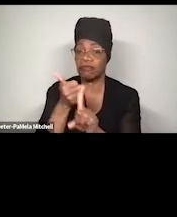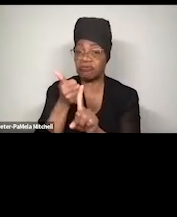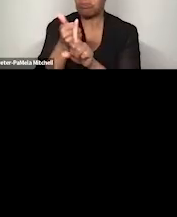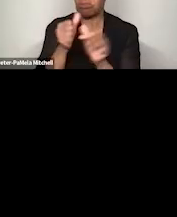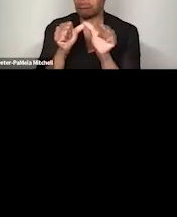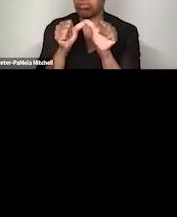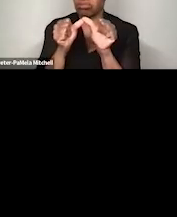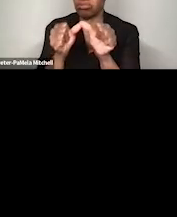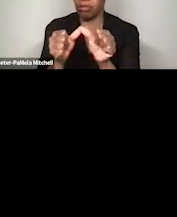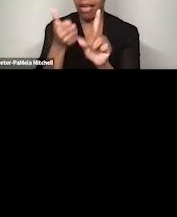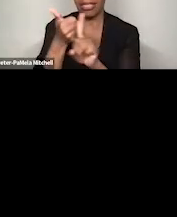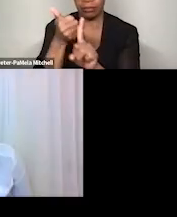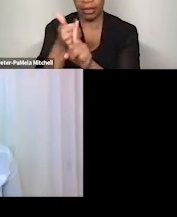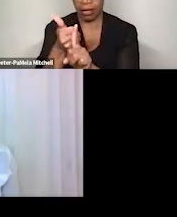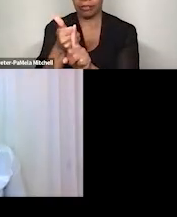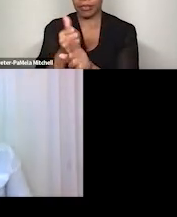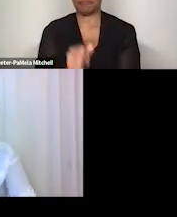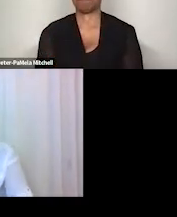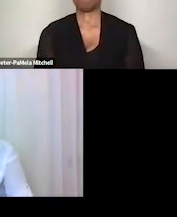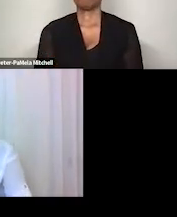to the next slide here.